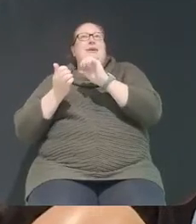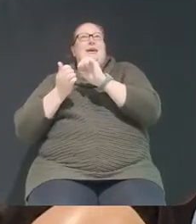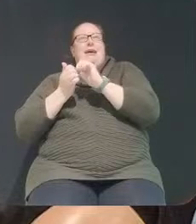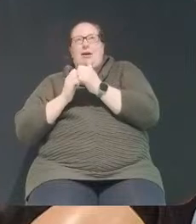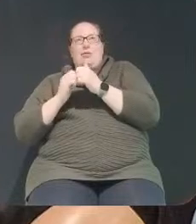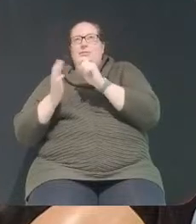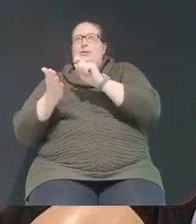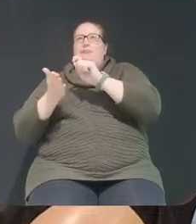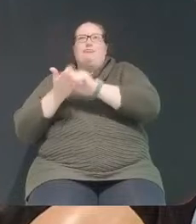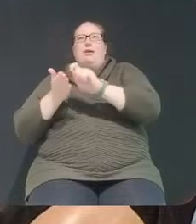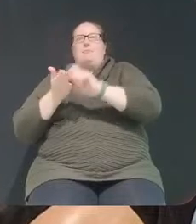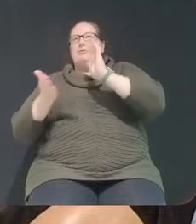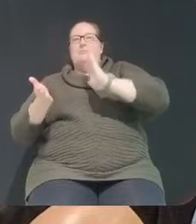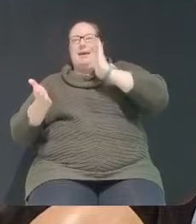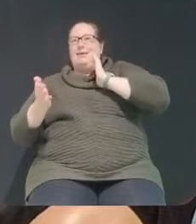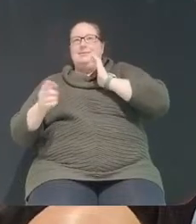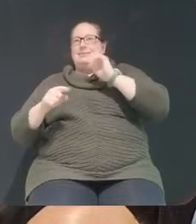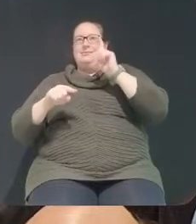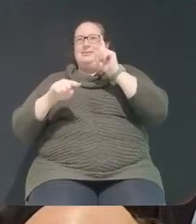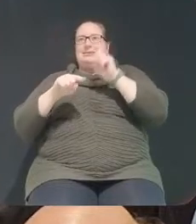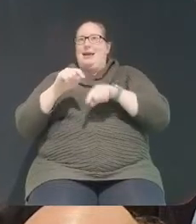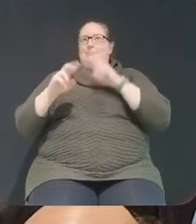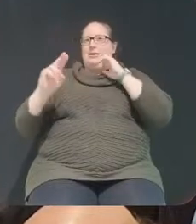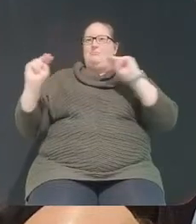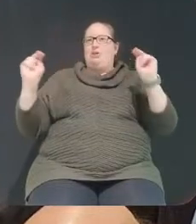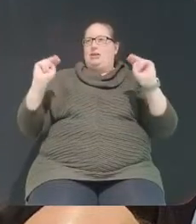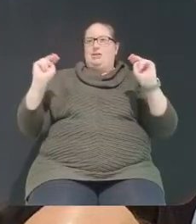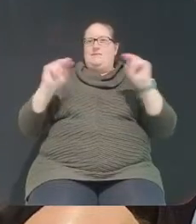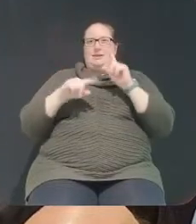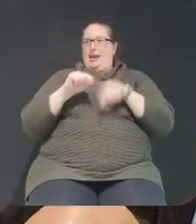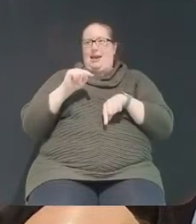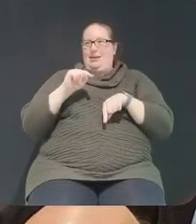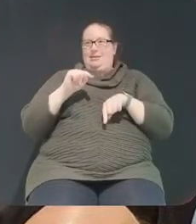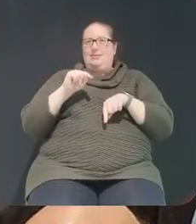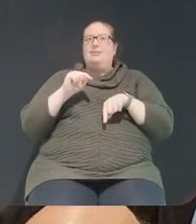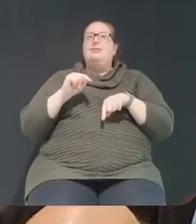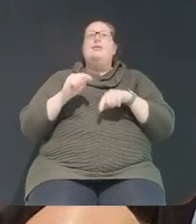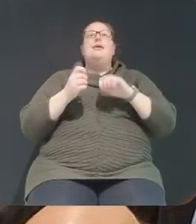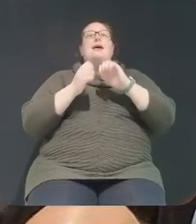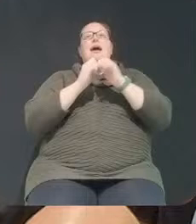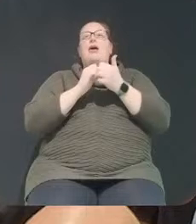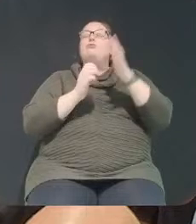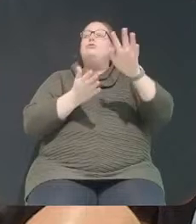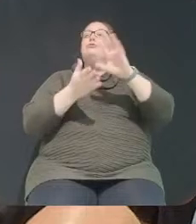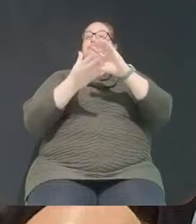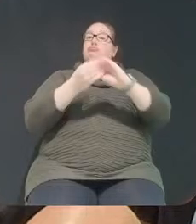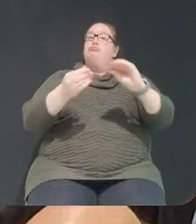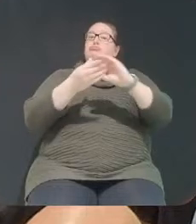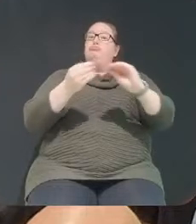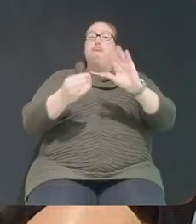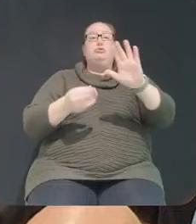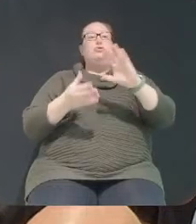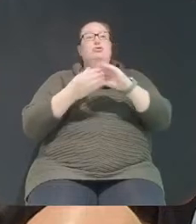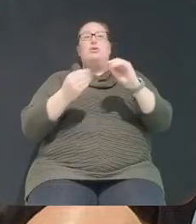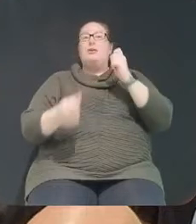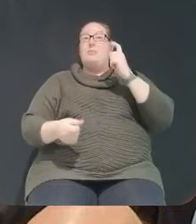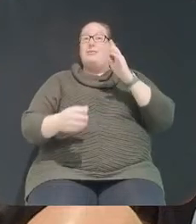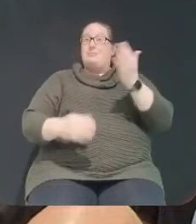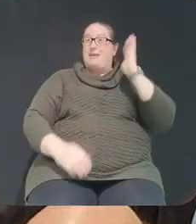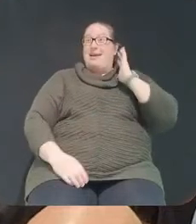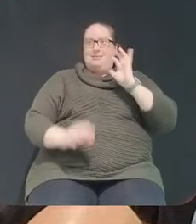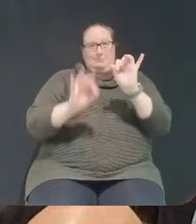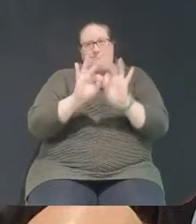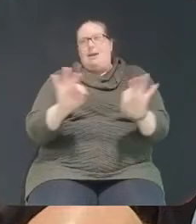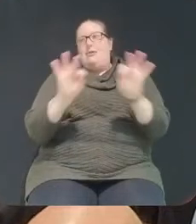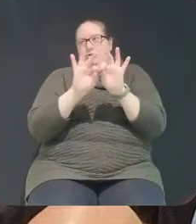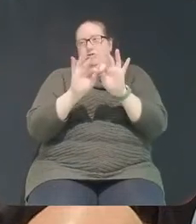objective. The voices that you include to craft your narrative about the past matter. In this presentation, we'll look at